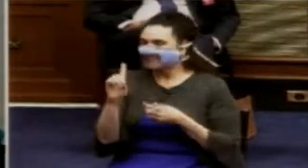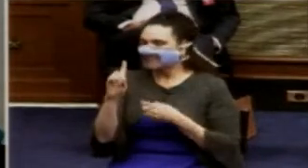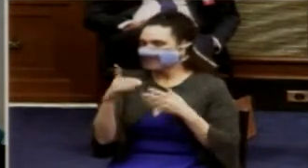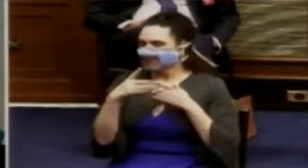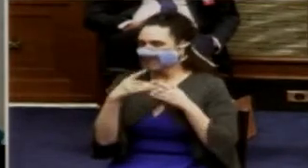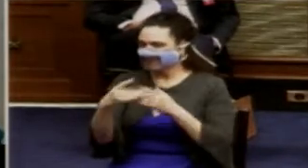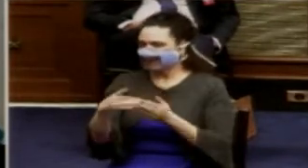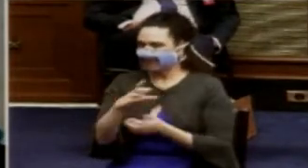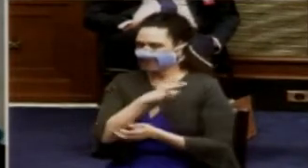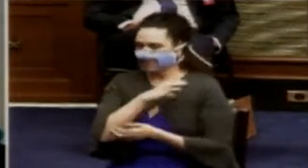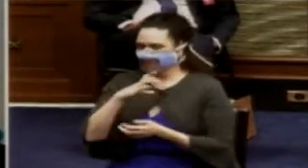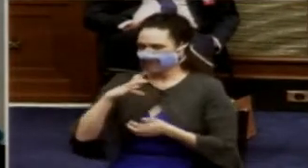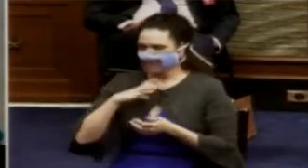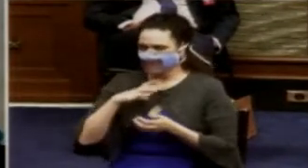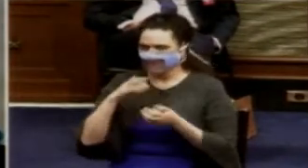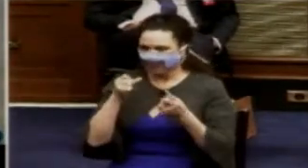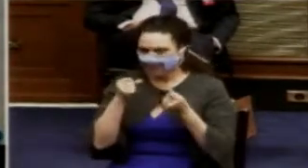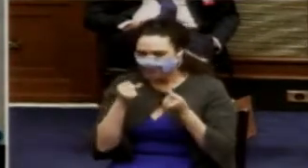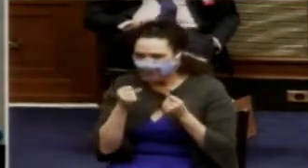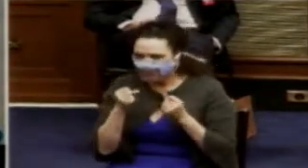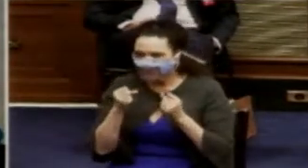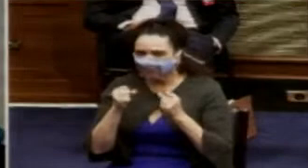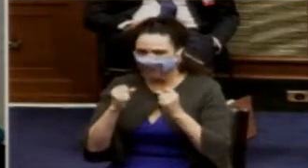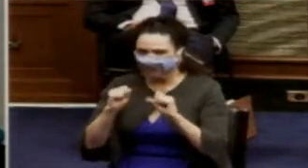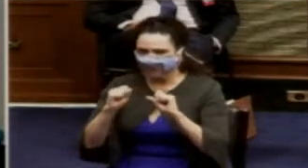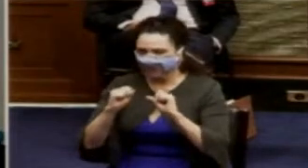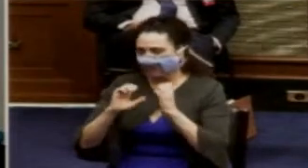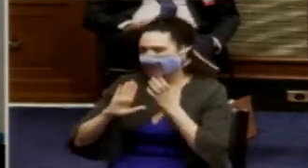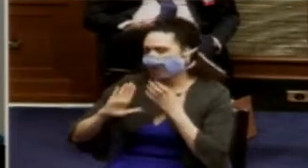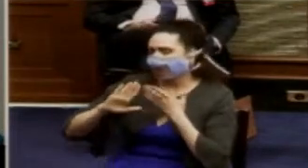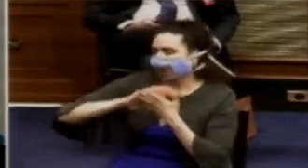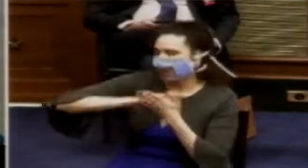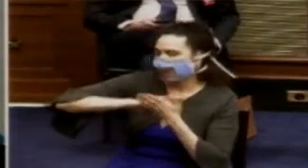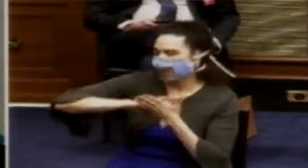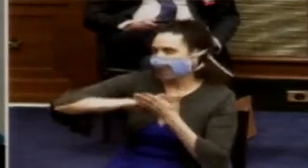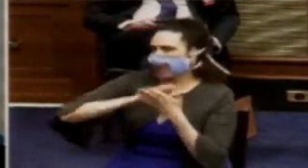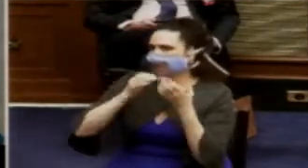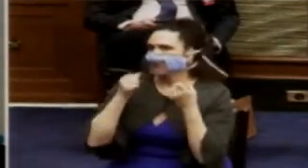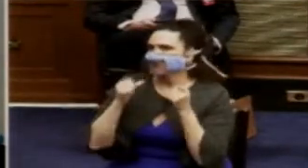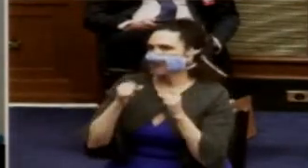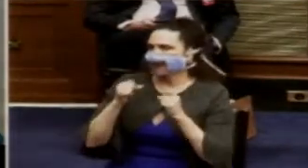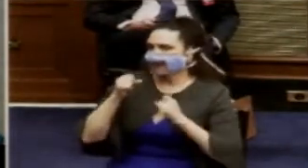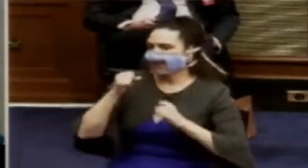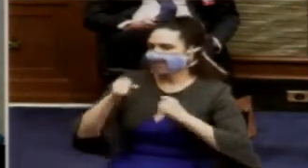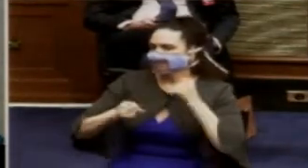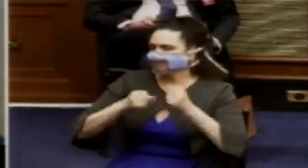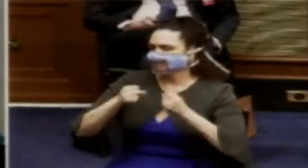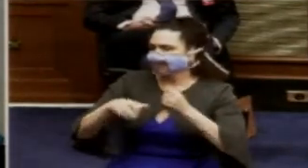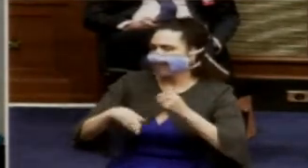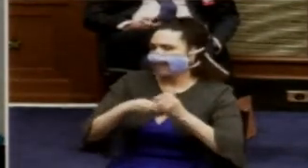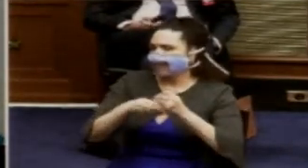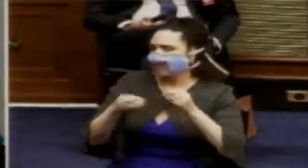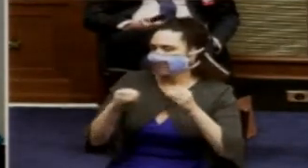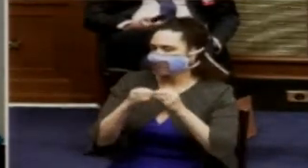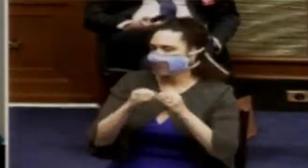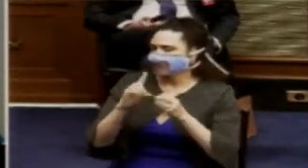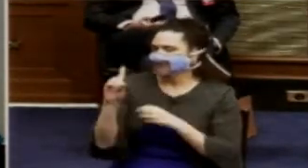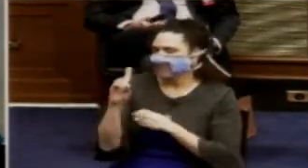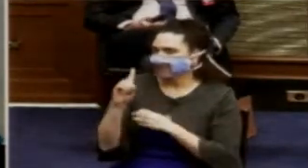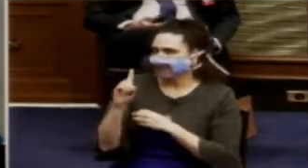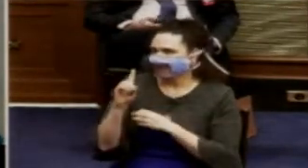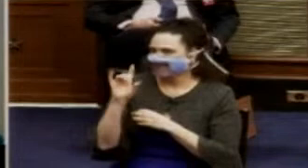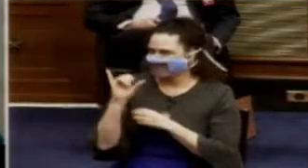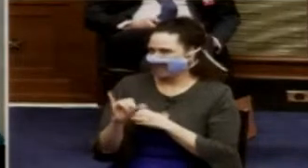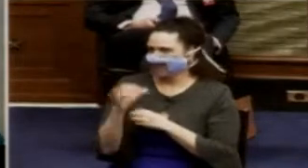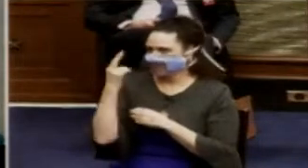use a razor-thin majority that it has to entrench itself in power by passing measures such